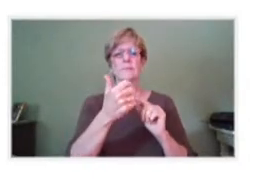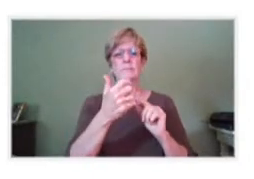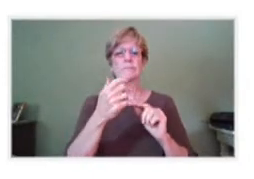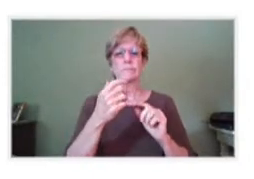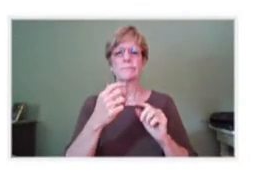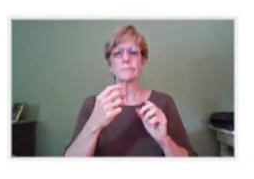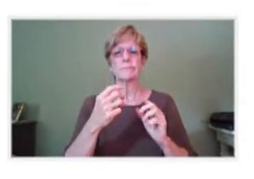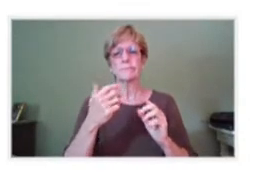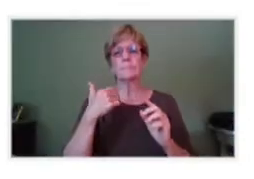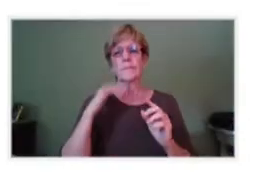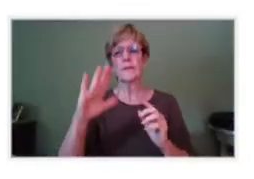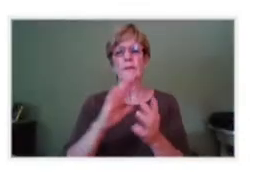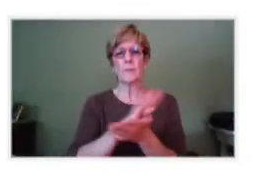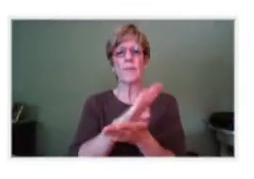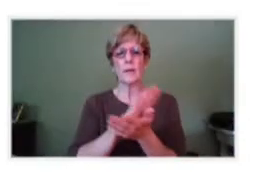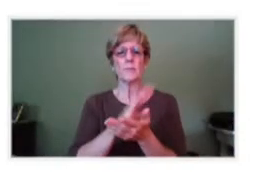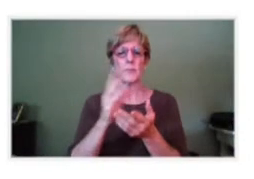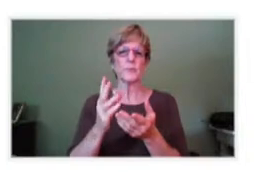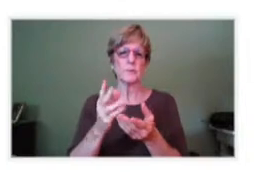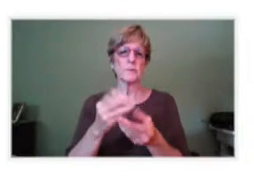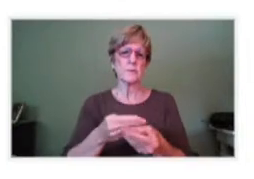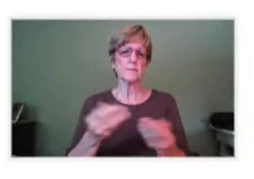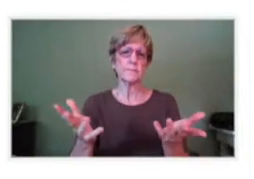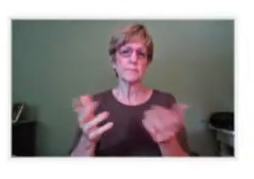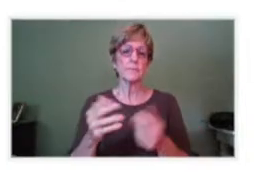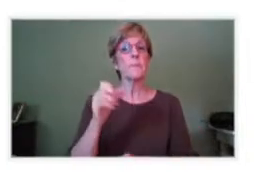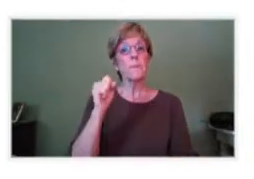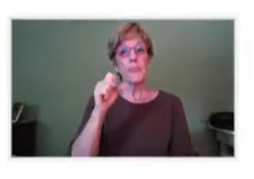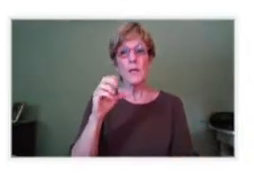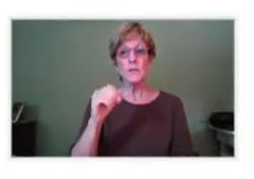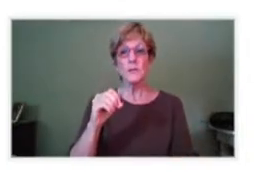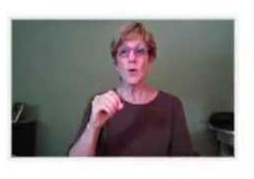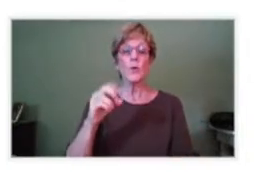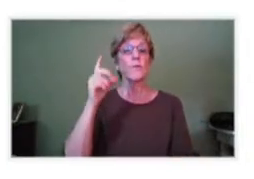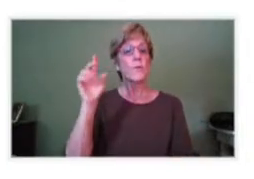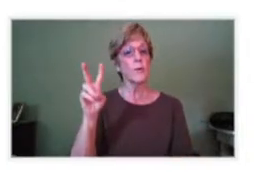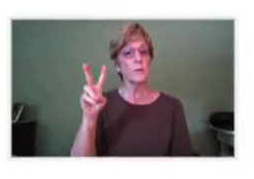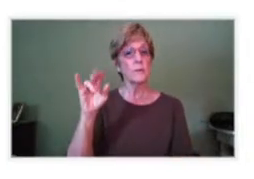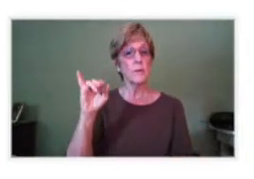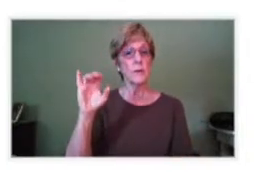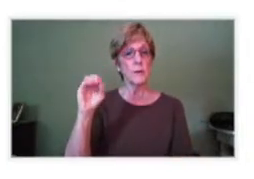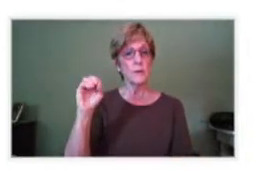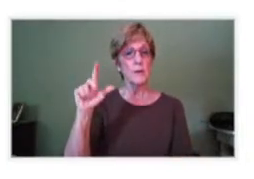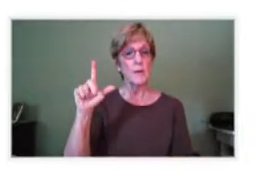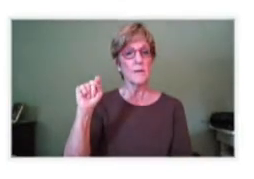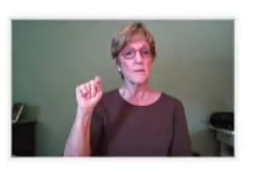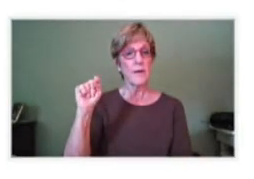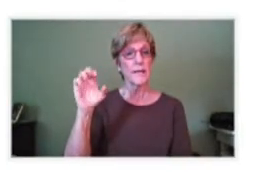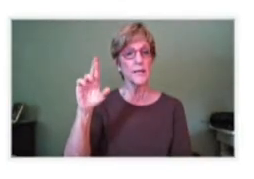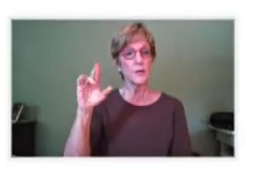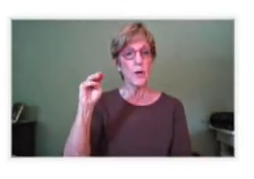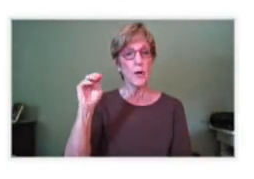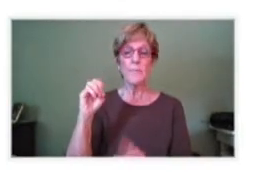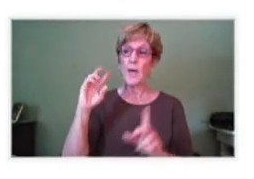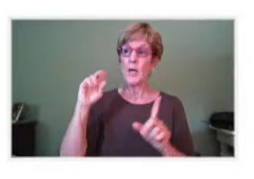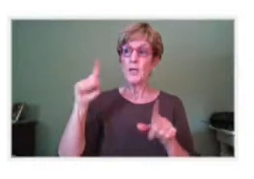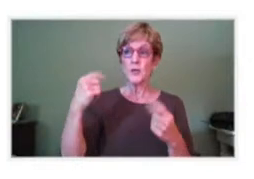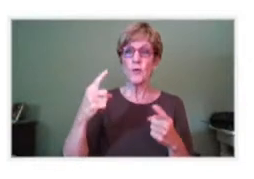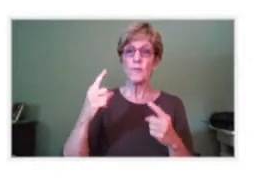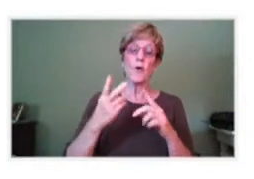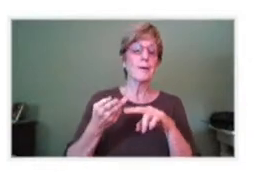your documents. So addressing violent crime. So far year to date, our violent crime is up